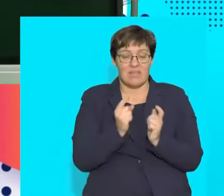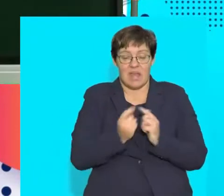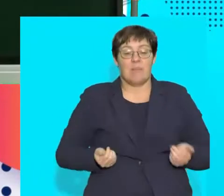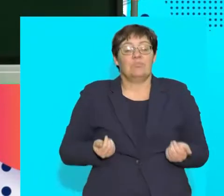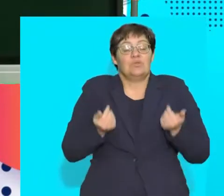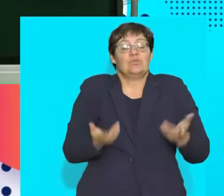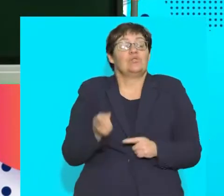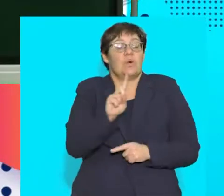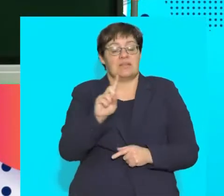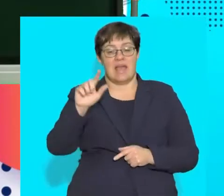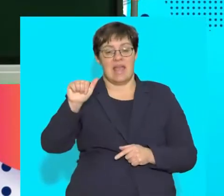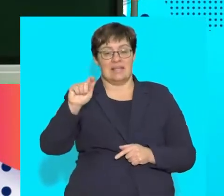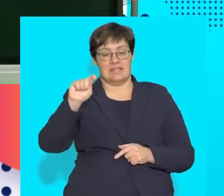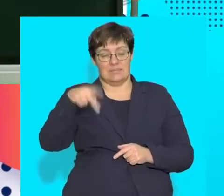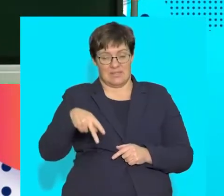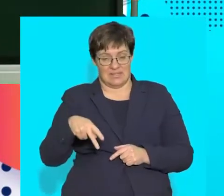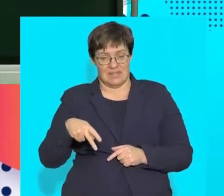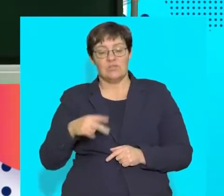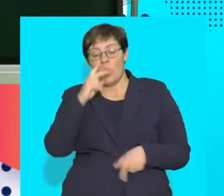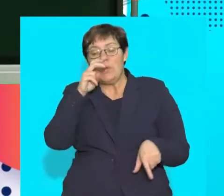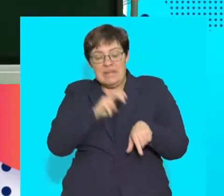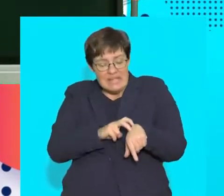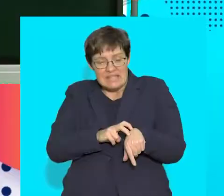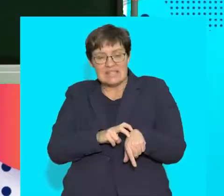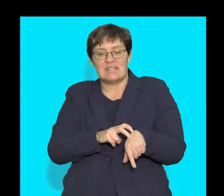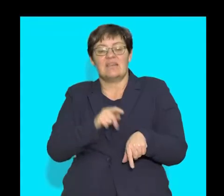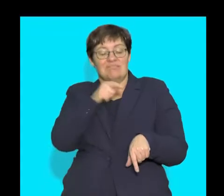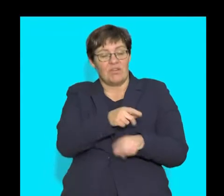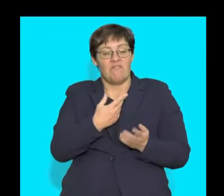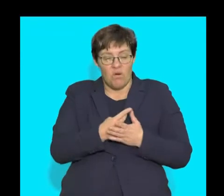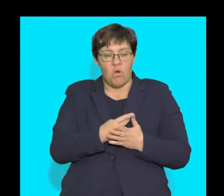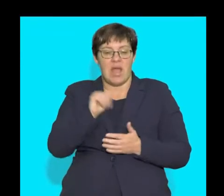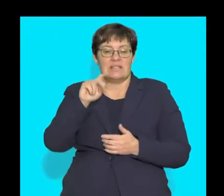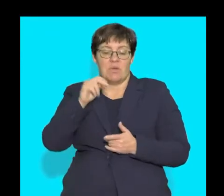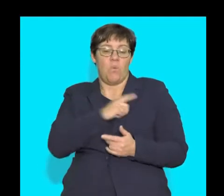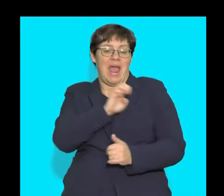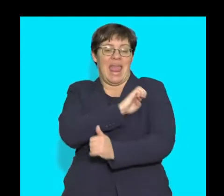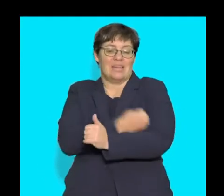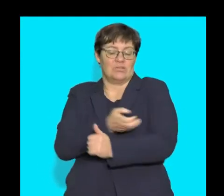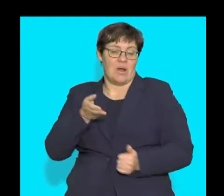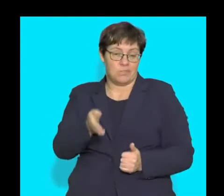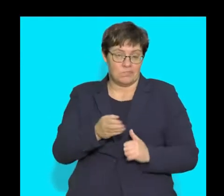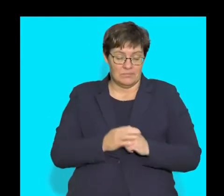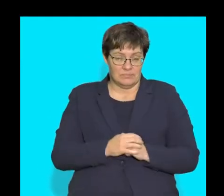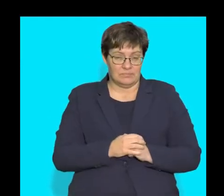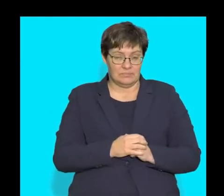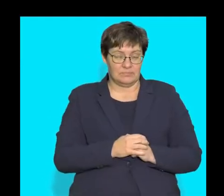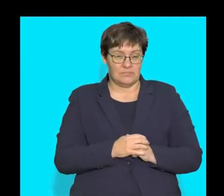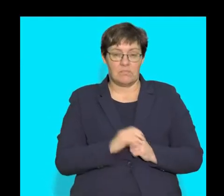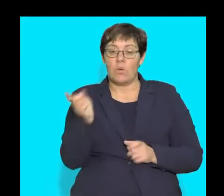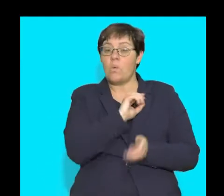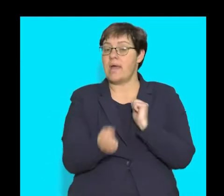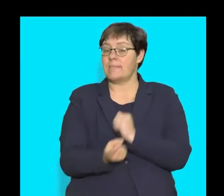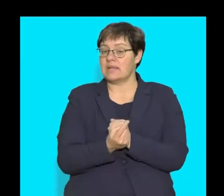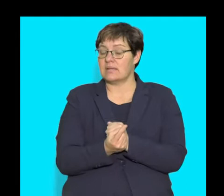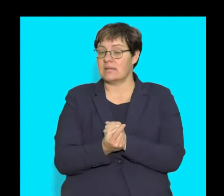producing ATP. So we need glucose to make ATP, which is the energy carrier molecule. Okay? And